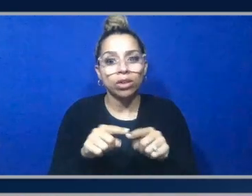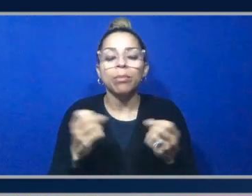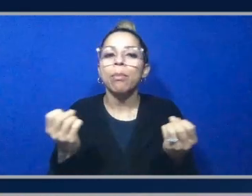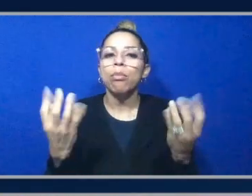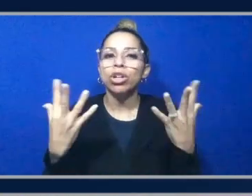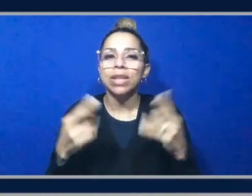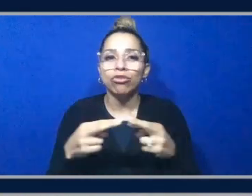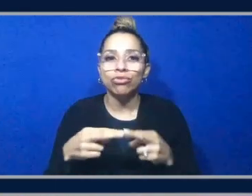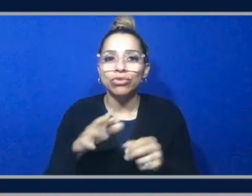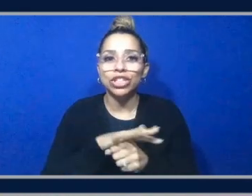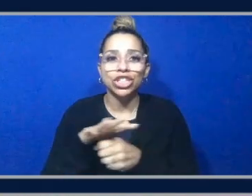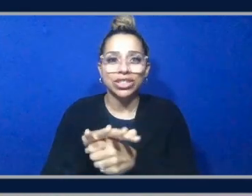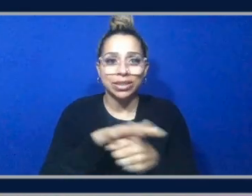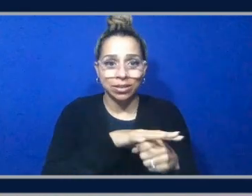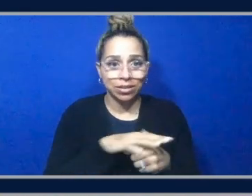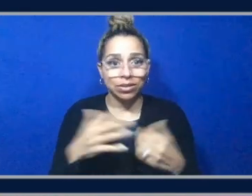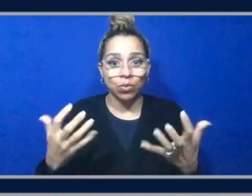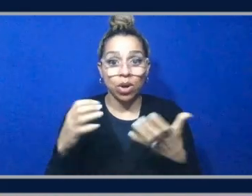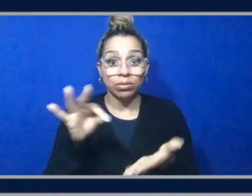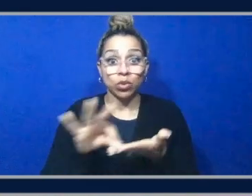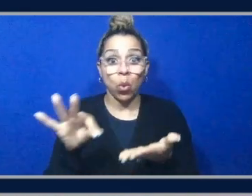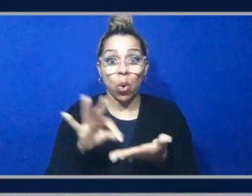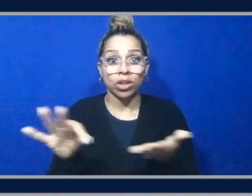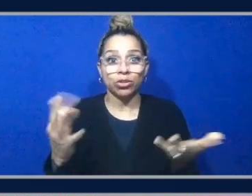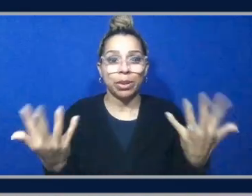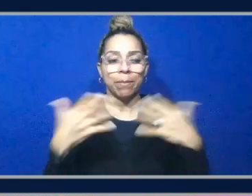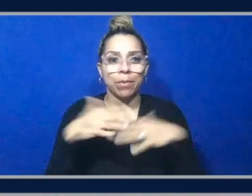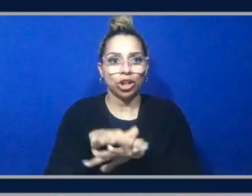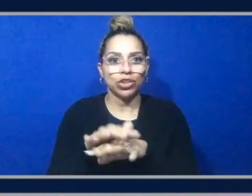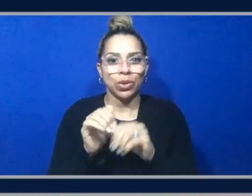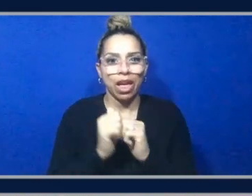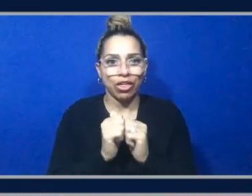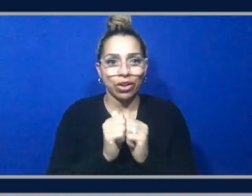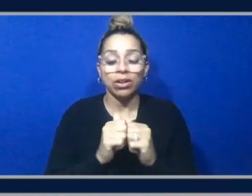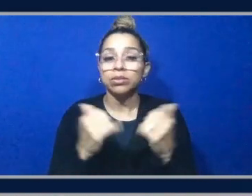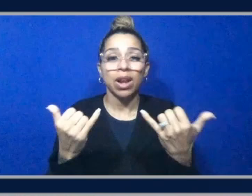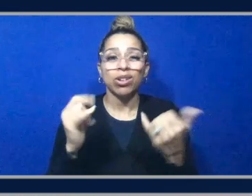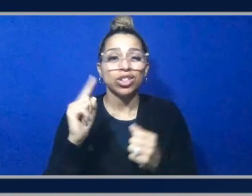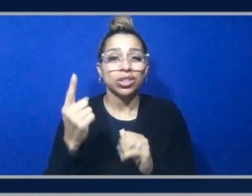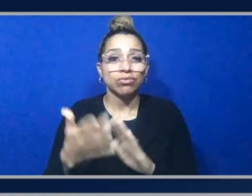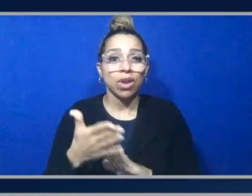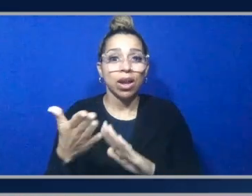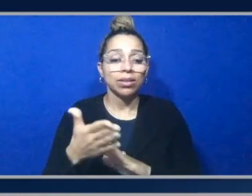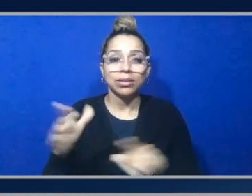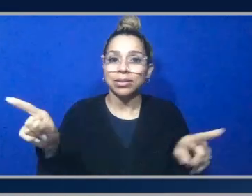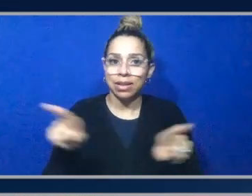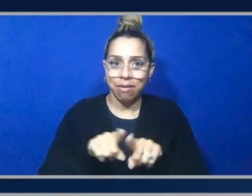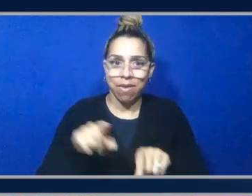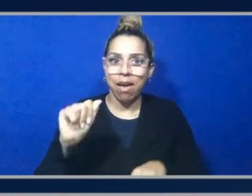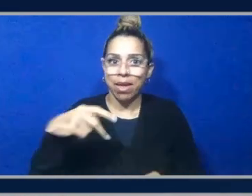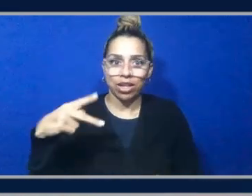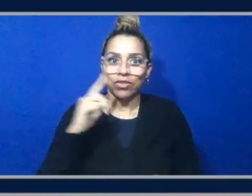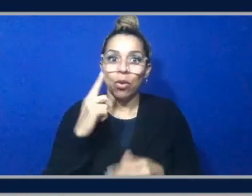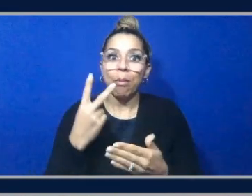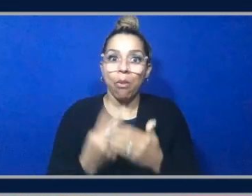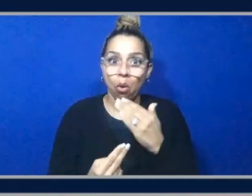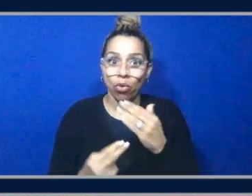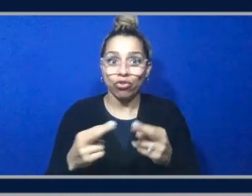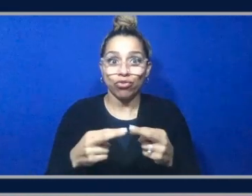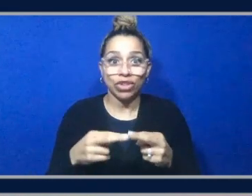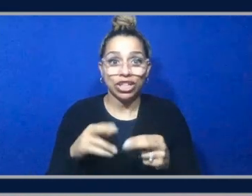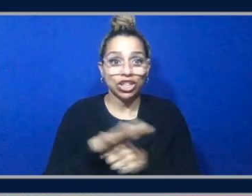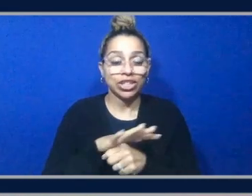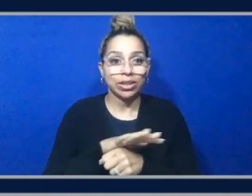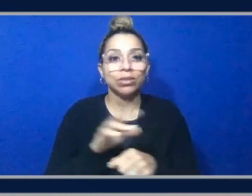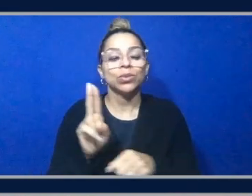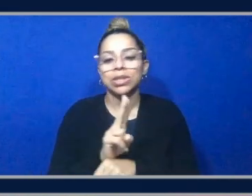merged together, right? Yes. And then so for that, we can just run the same application in both regions against the same database,